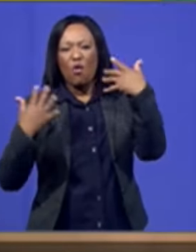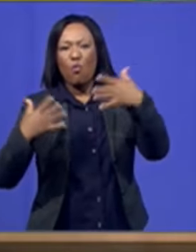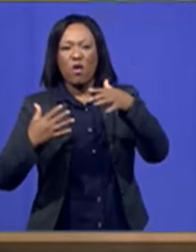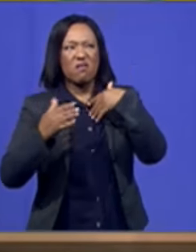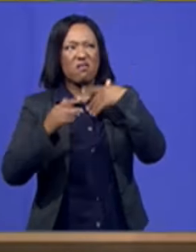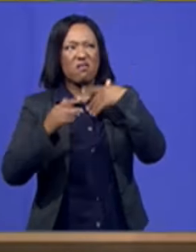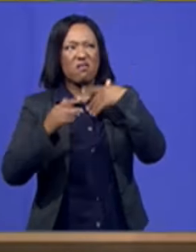limit